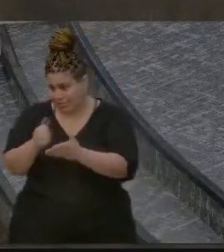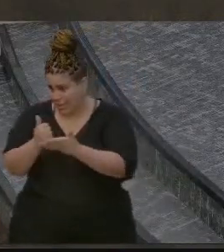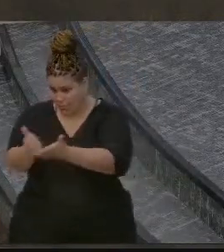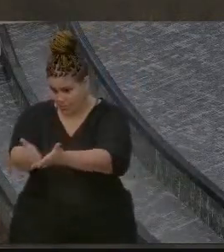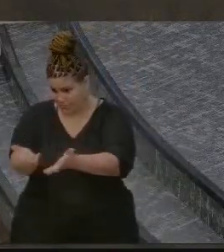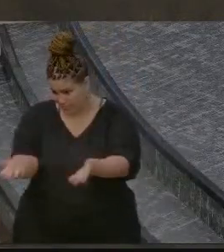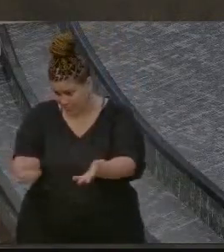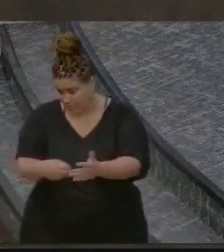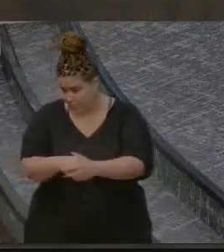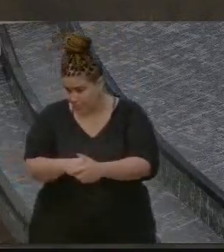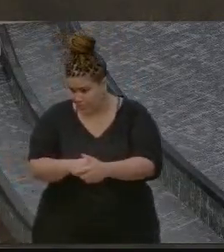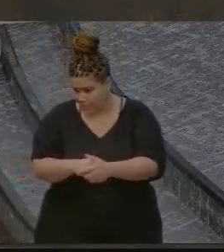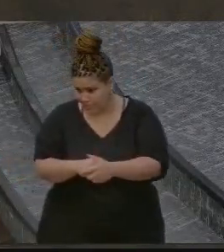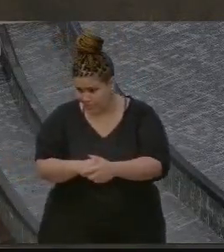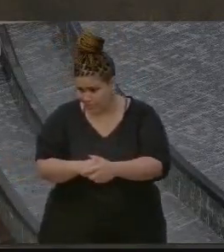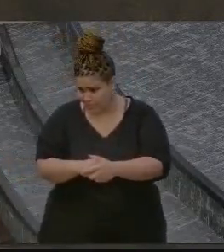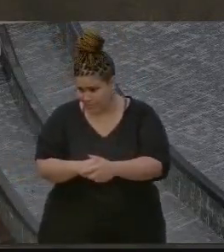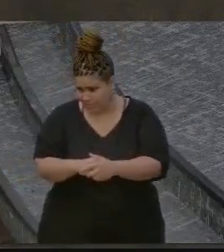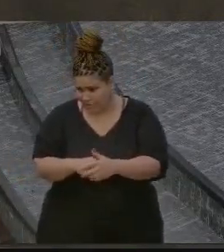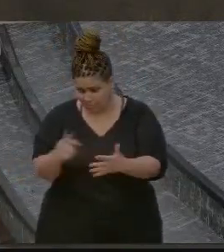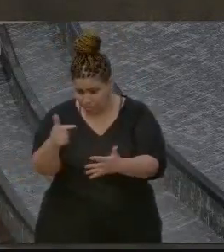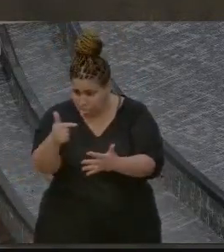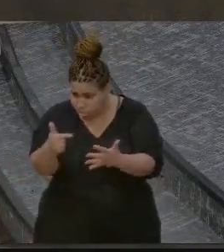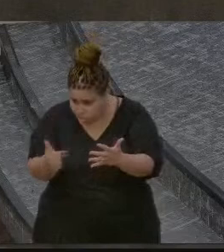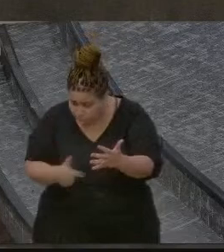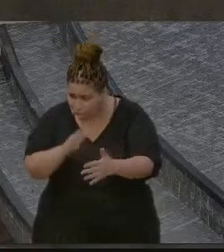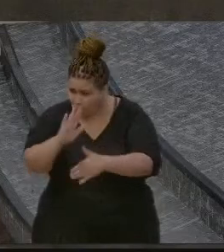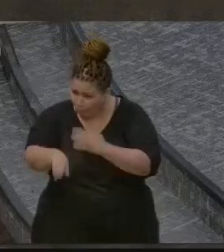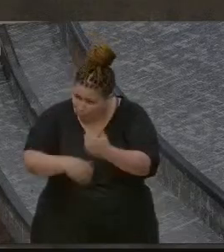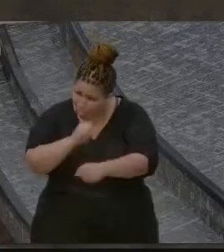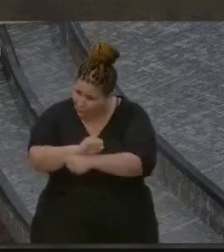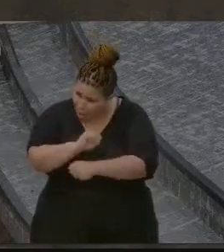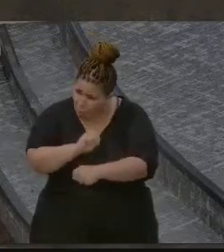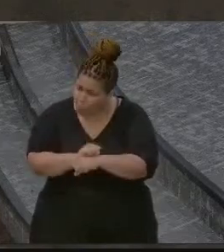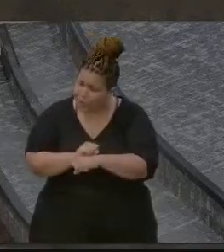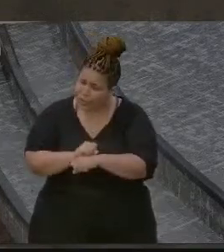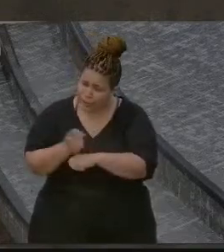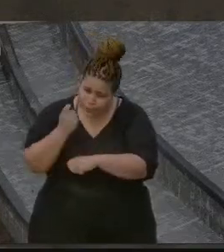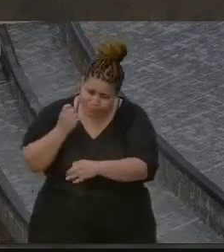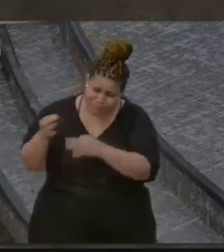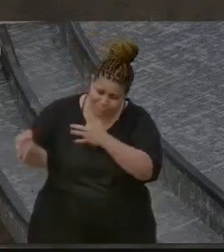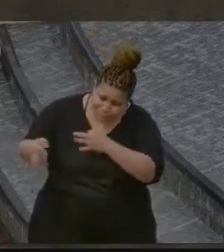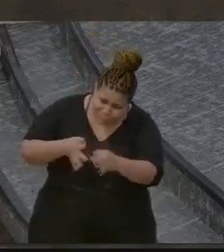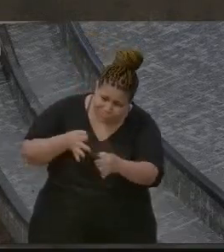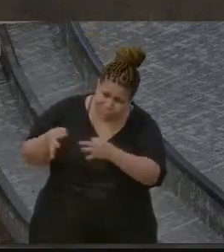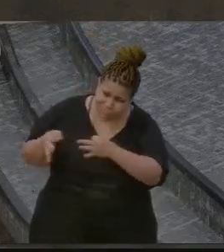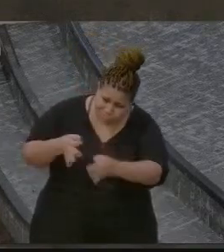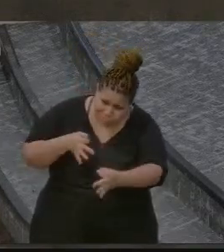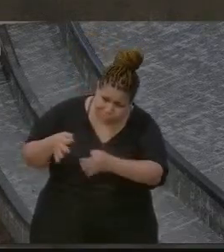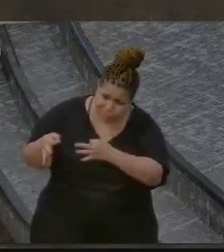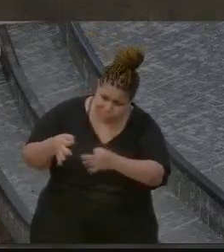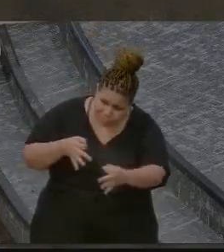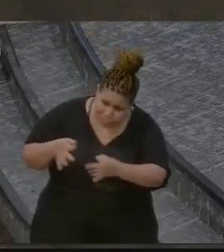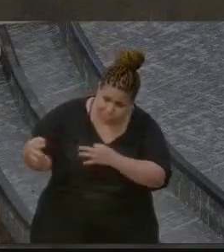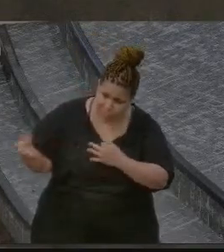All that work you just described, it's not divide by two, it's divide by something bigger than two. Is